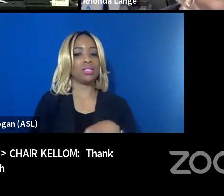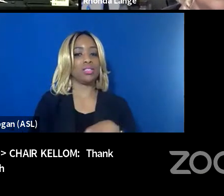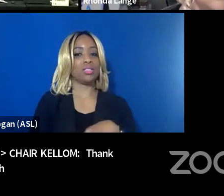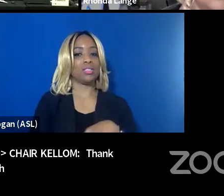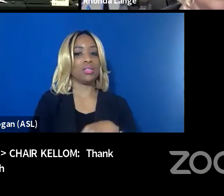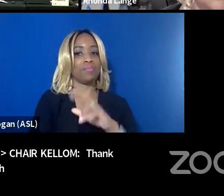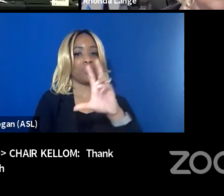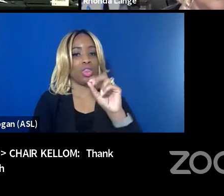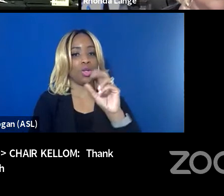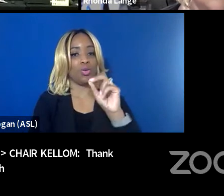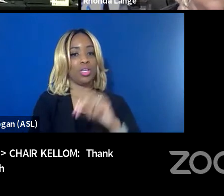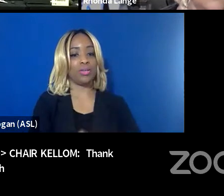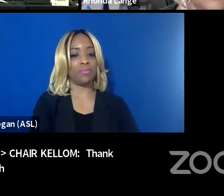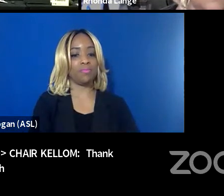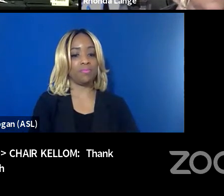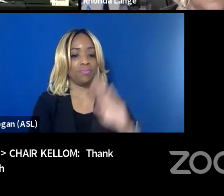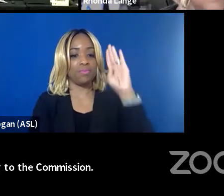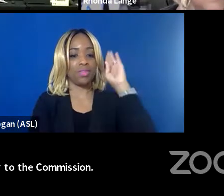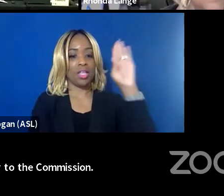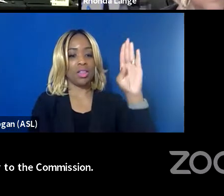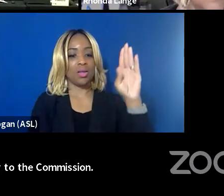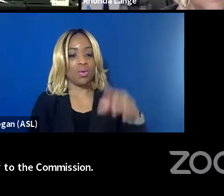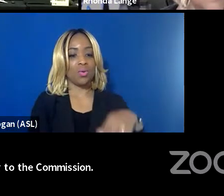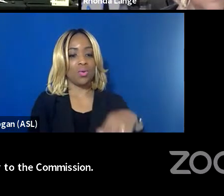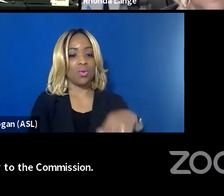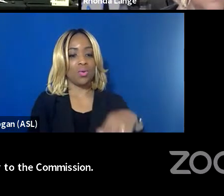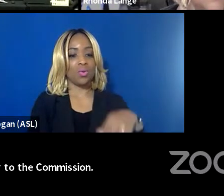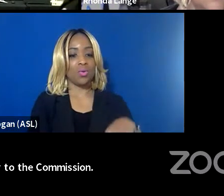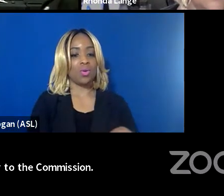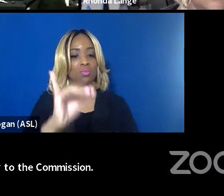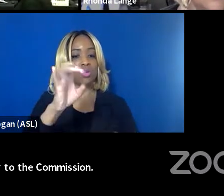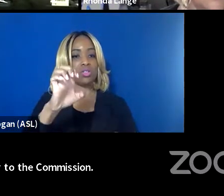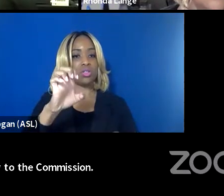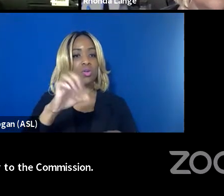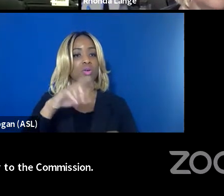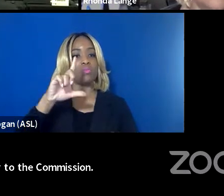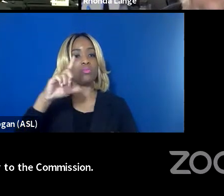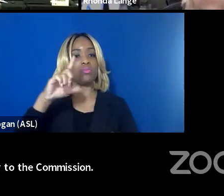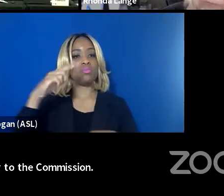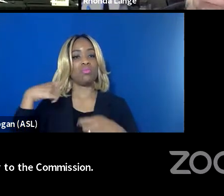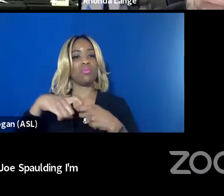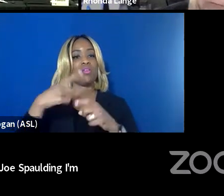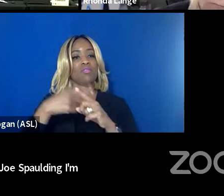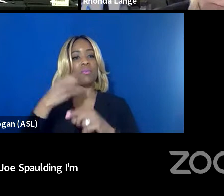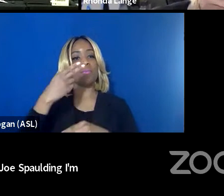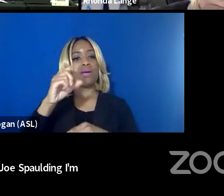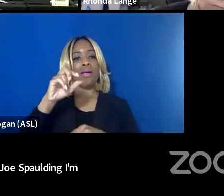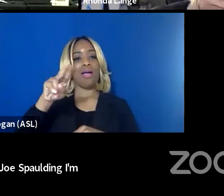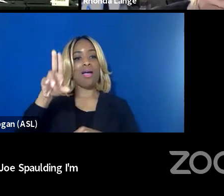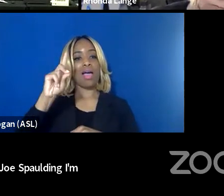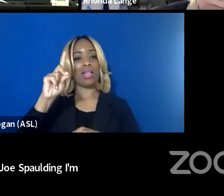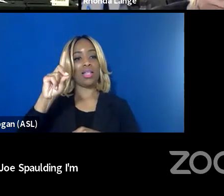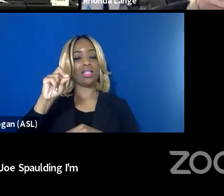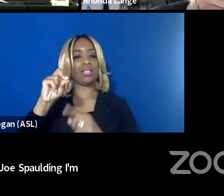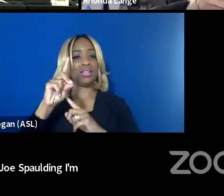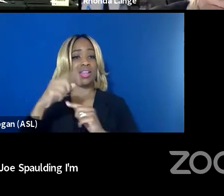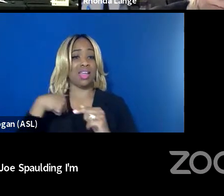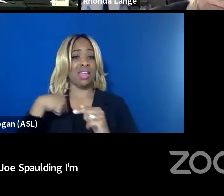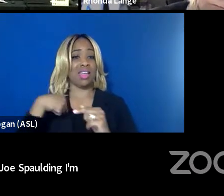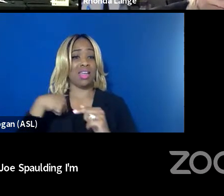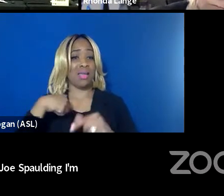30. Hi, my name is Joe Spaulding. I'm a Latino. I'm from Holland. I'm